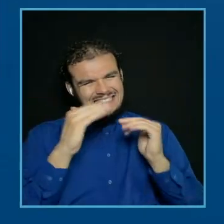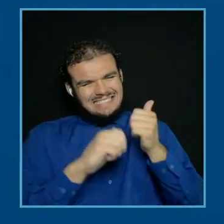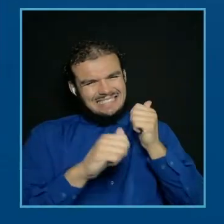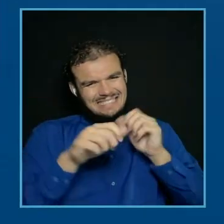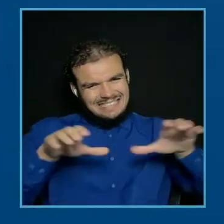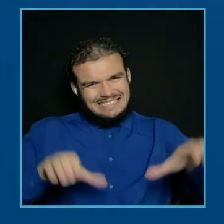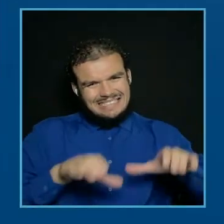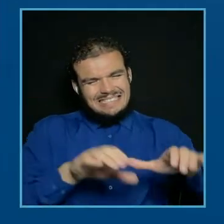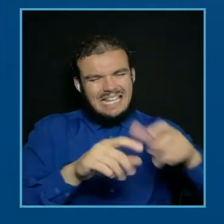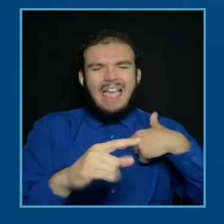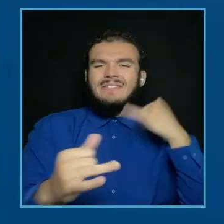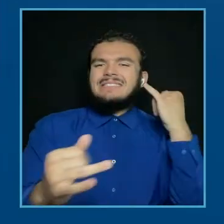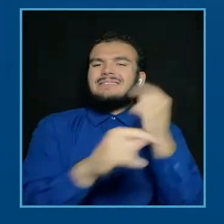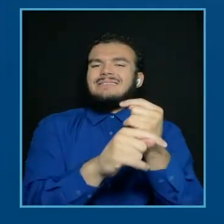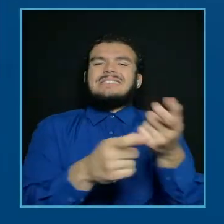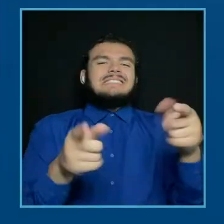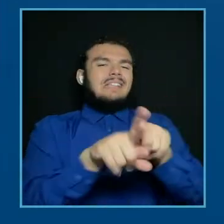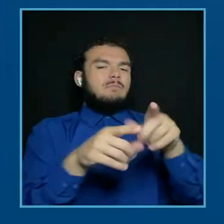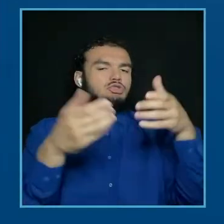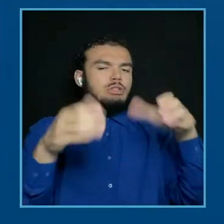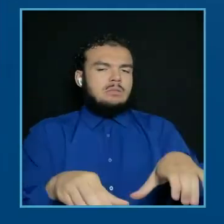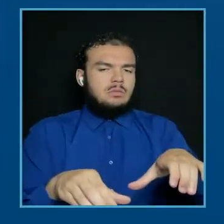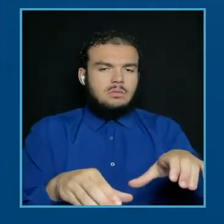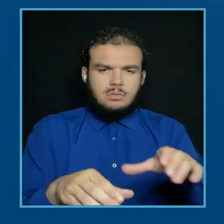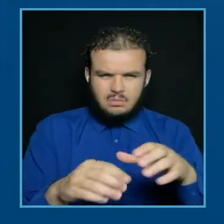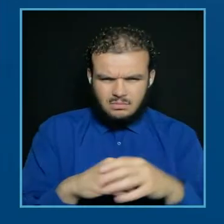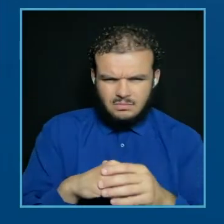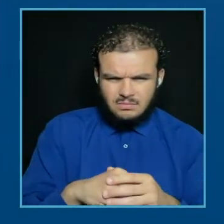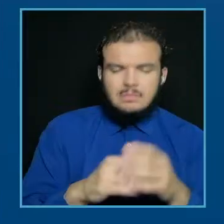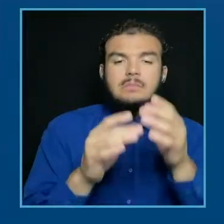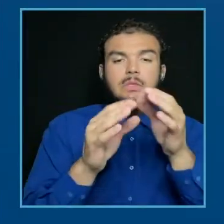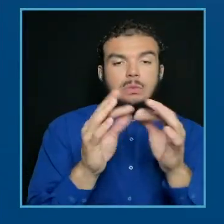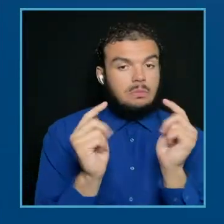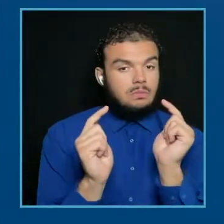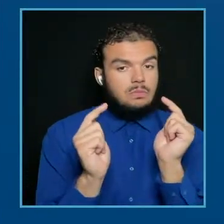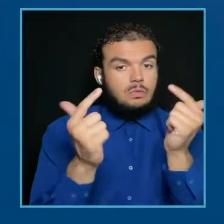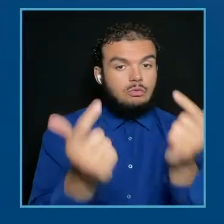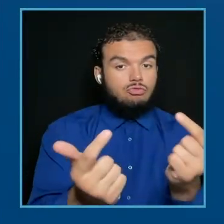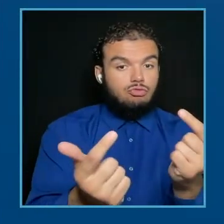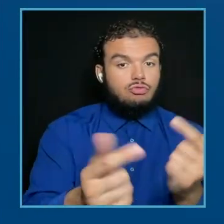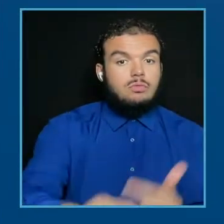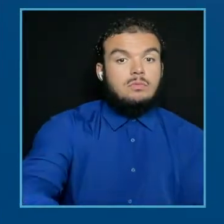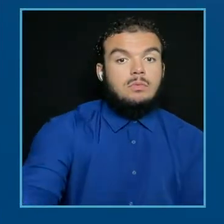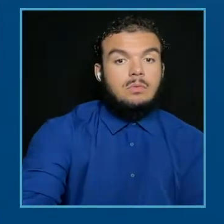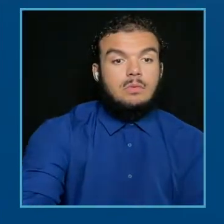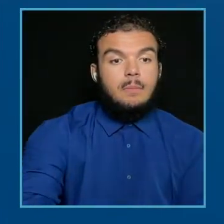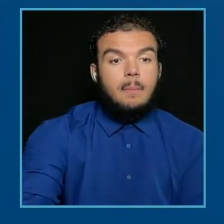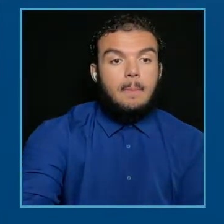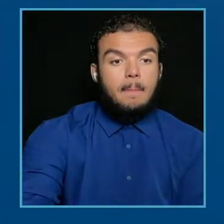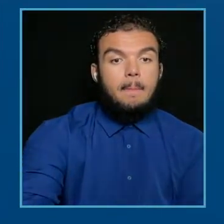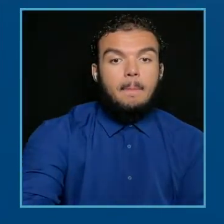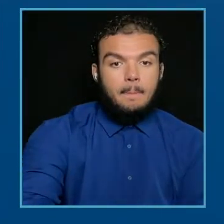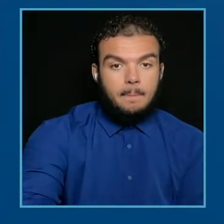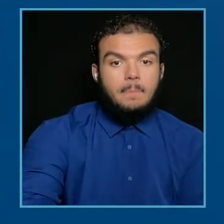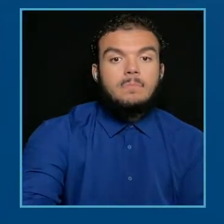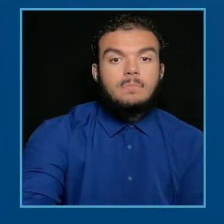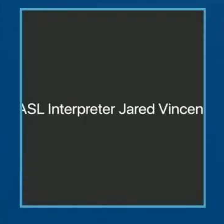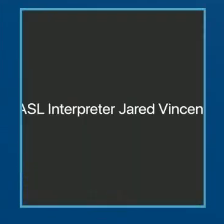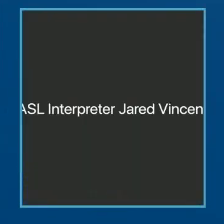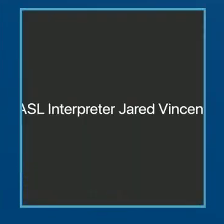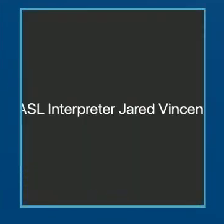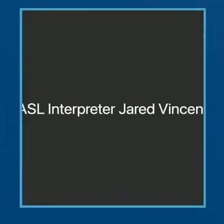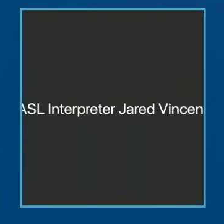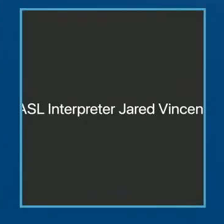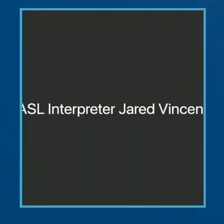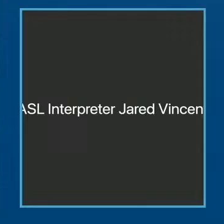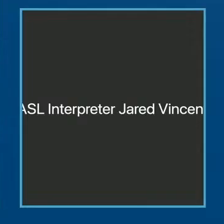same chance at election. I went a little further in my written opinion and pointed out that in the circumstances I'm describing, where the